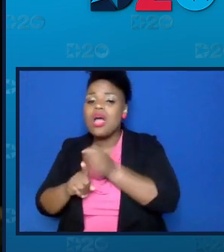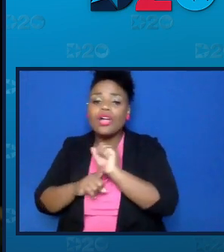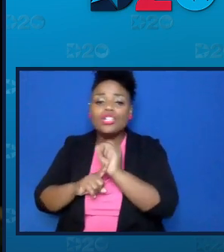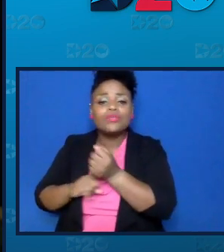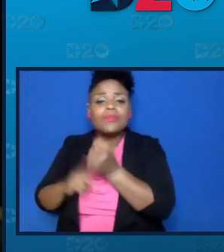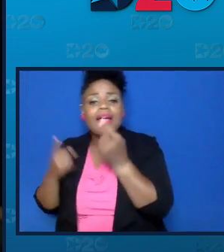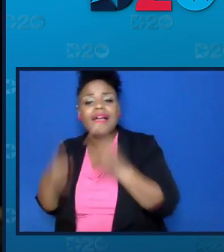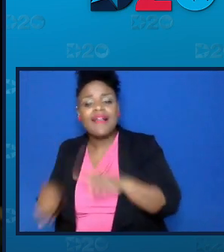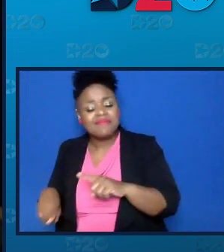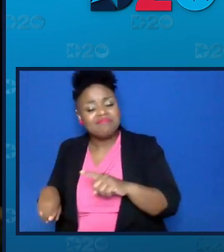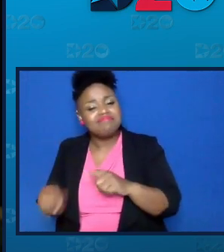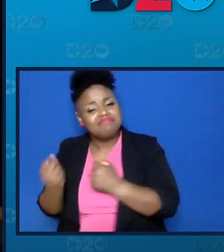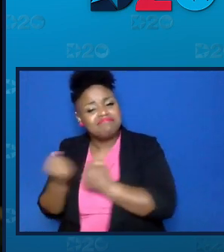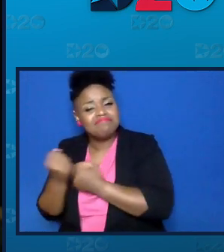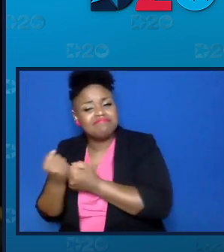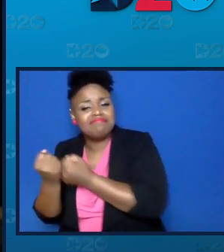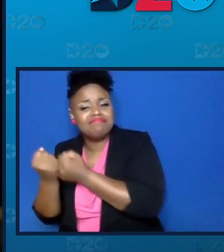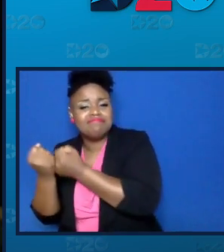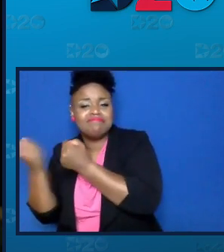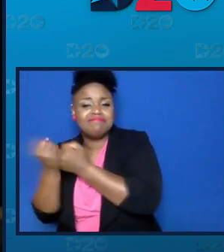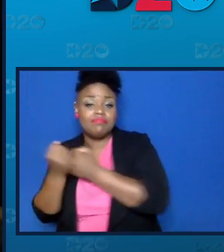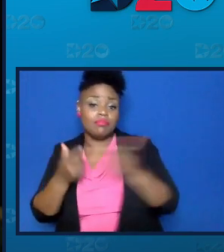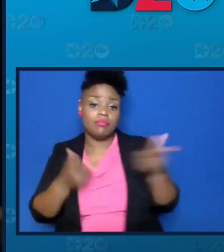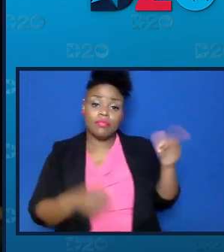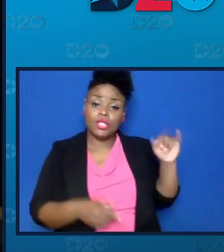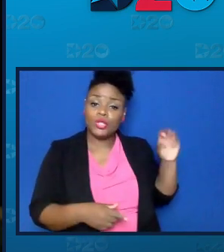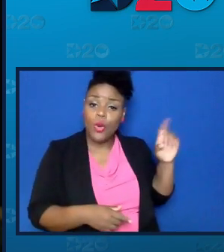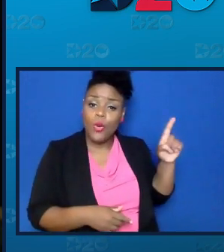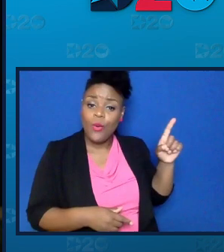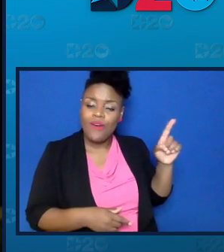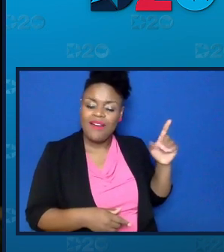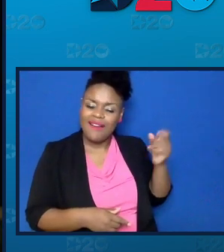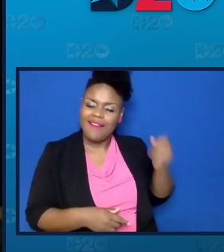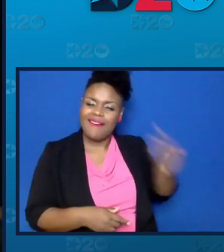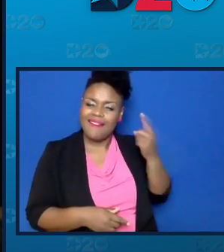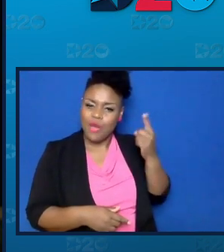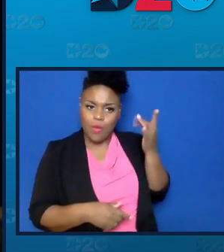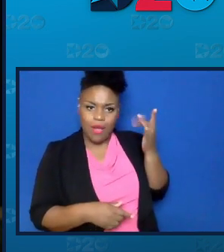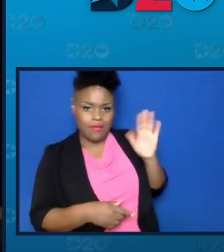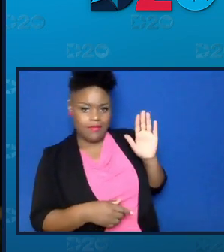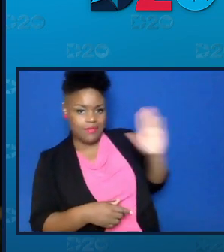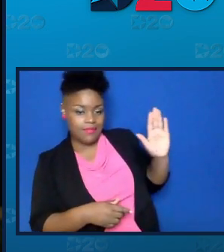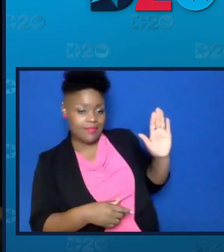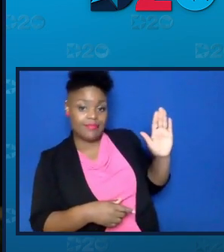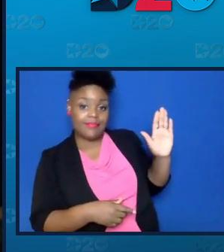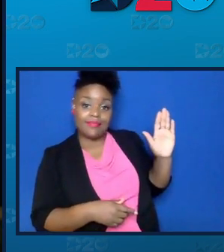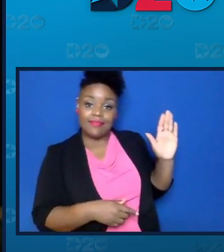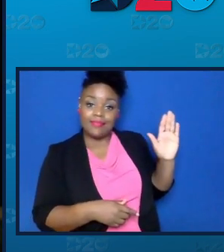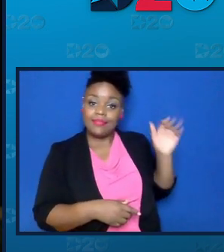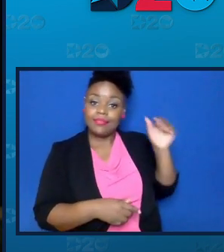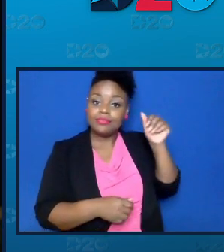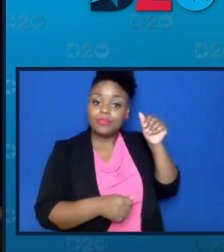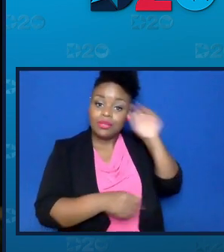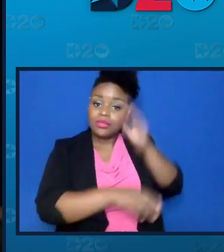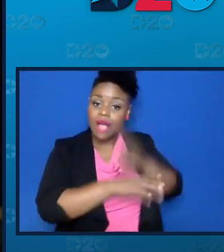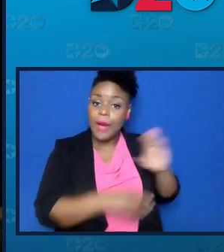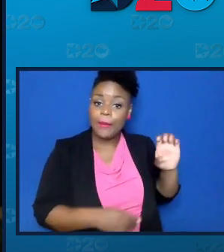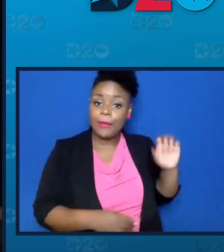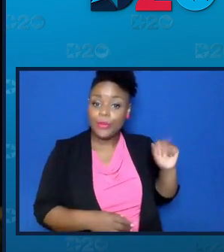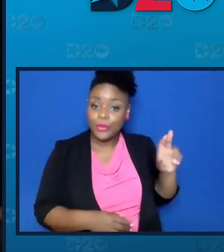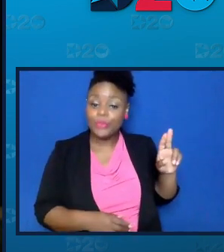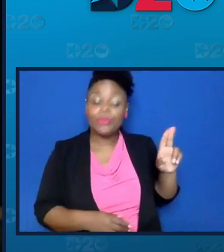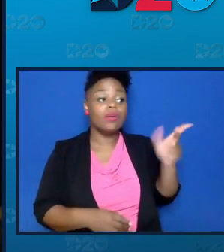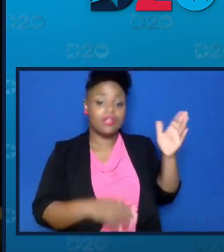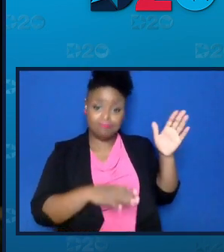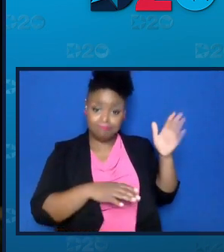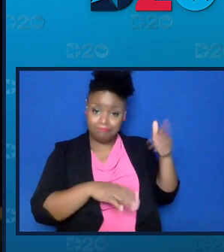them himself. When his son Beau deployed to Iraq, his burden was also shouldered by his family. Joe knows the